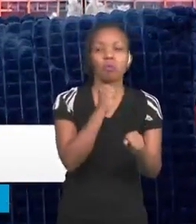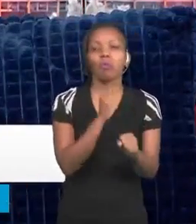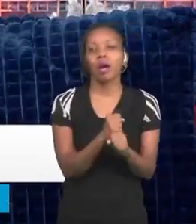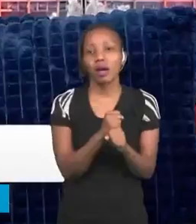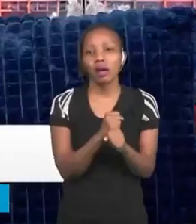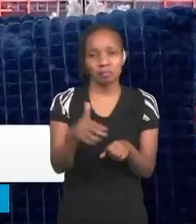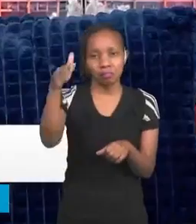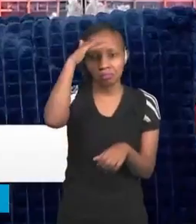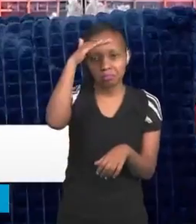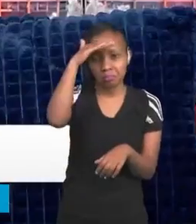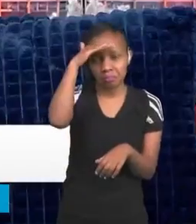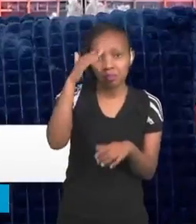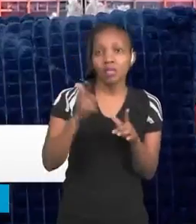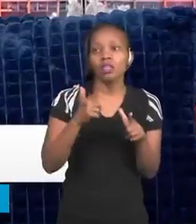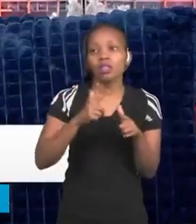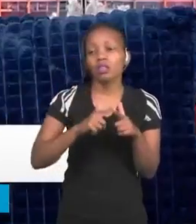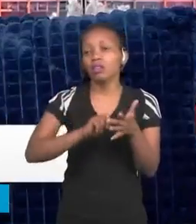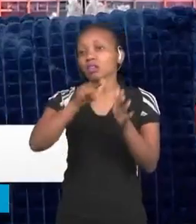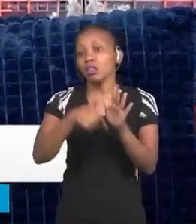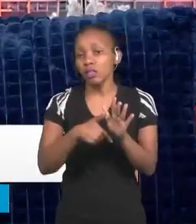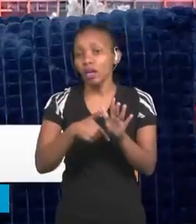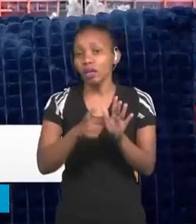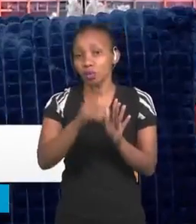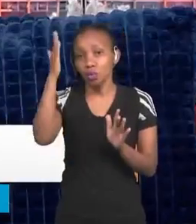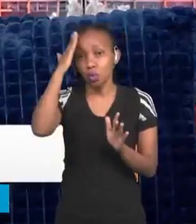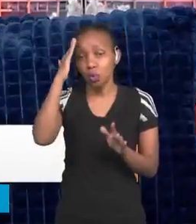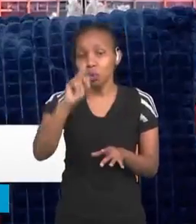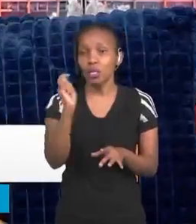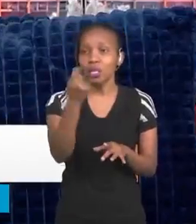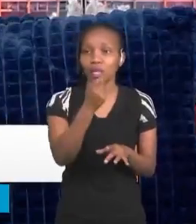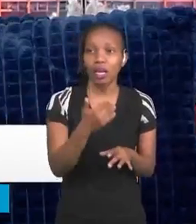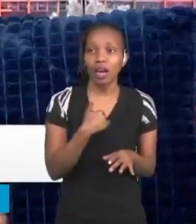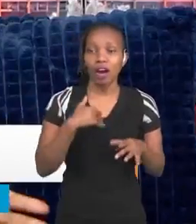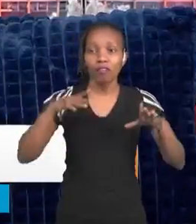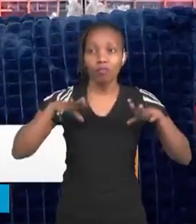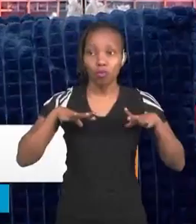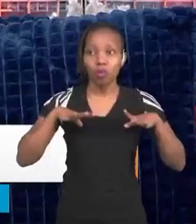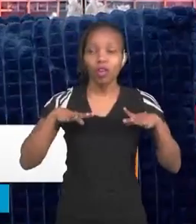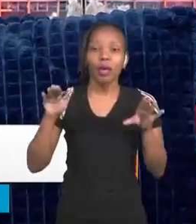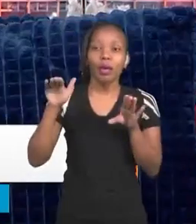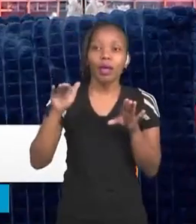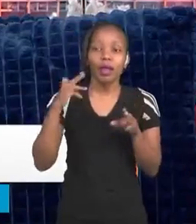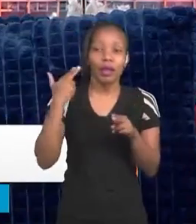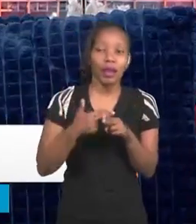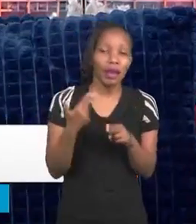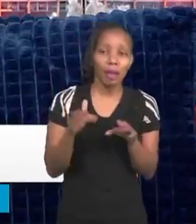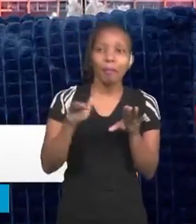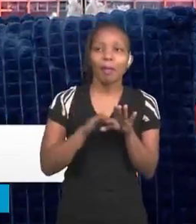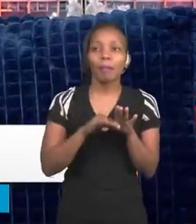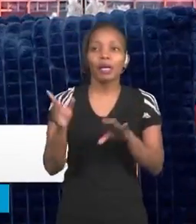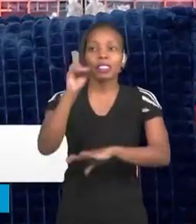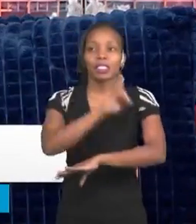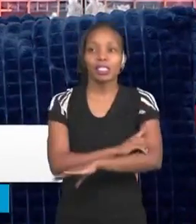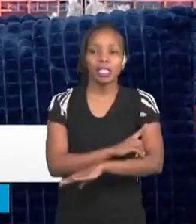it, it's not just for, and in Kenya, we have this holiday called the Members' Day. Okay. You don't need to sign